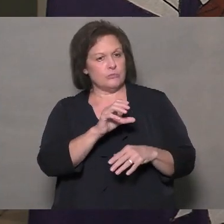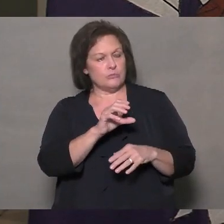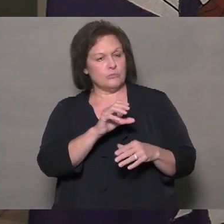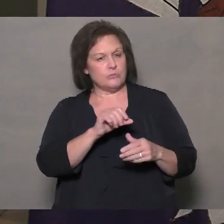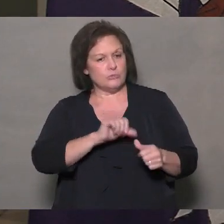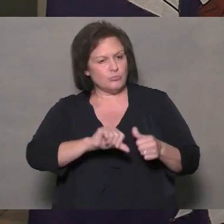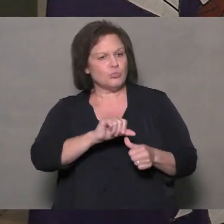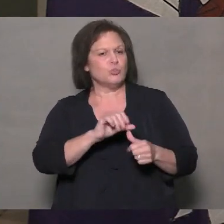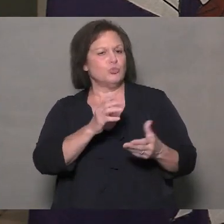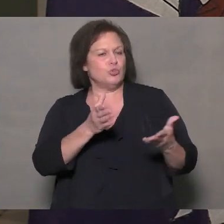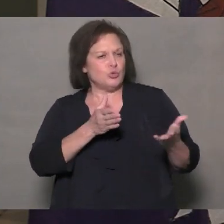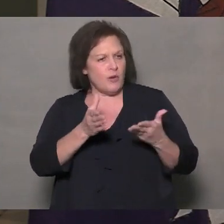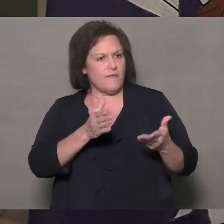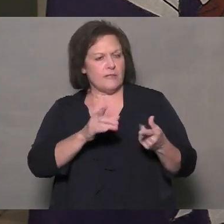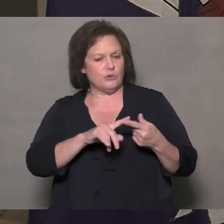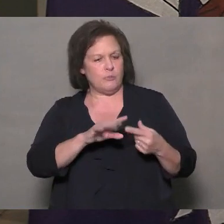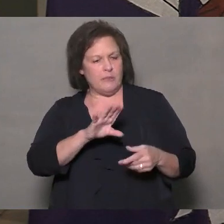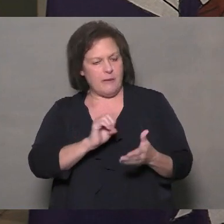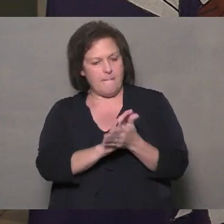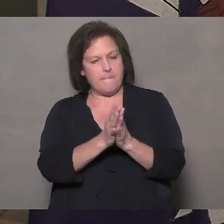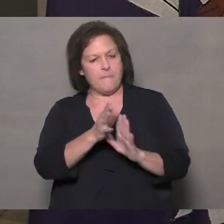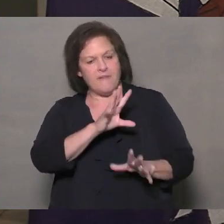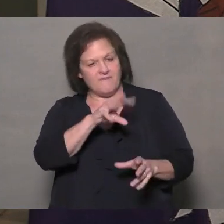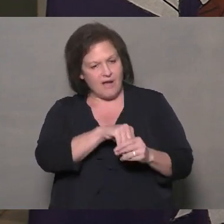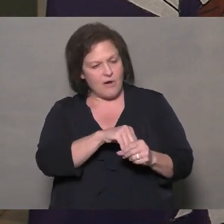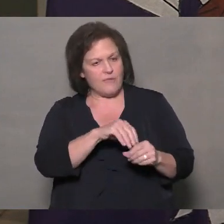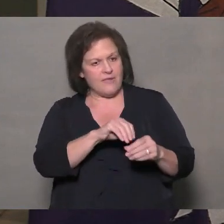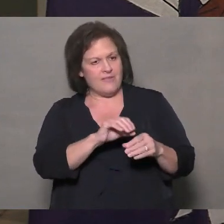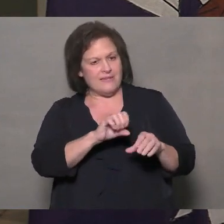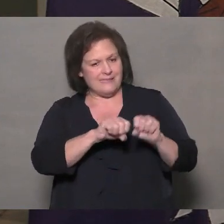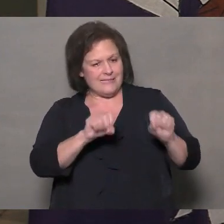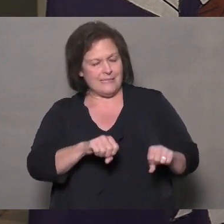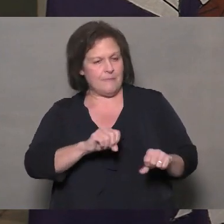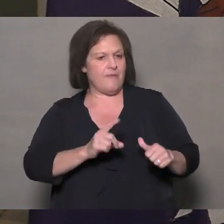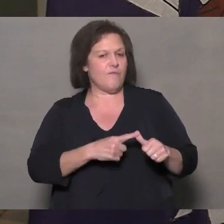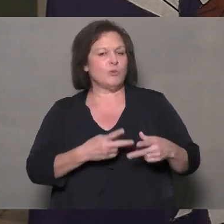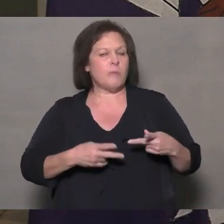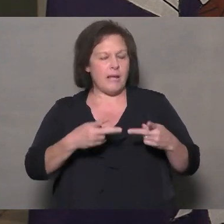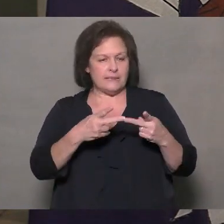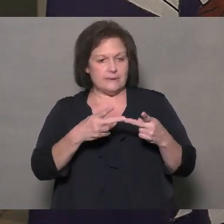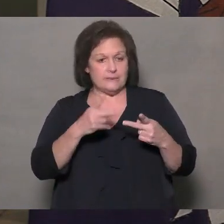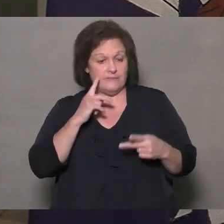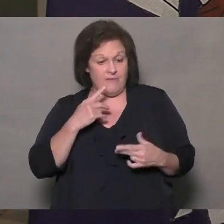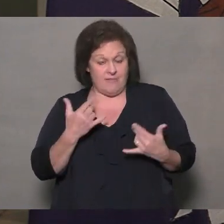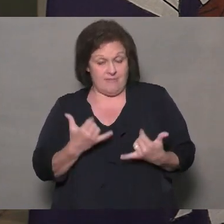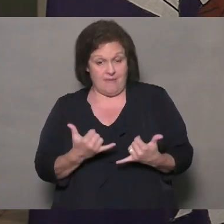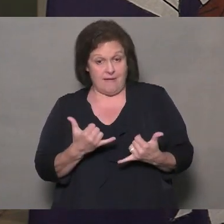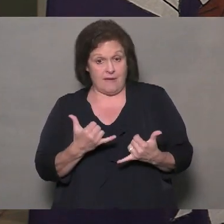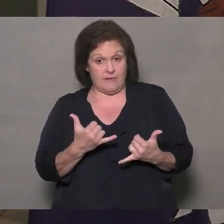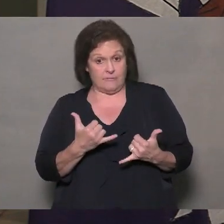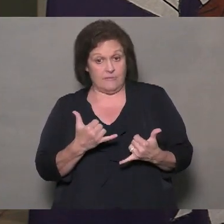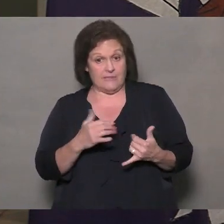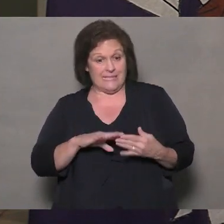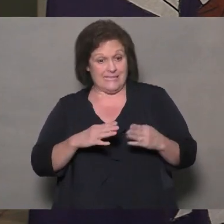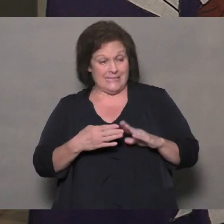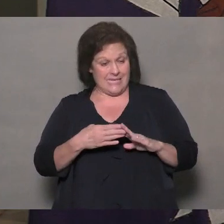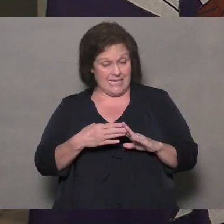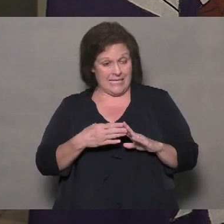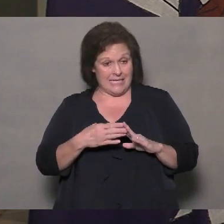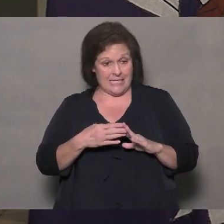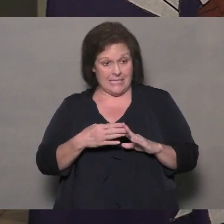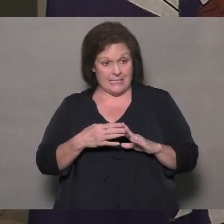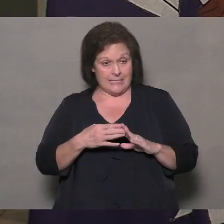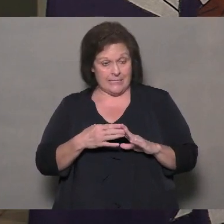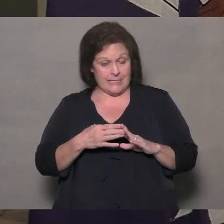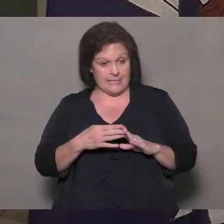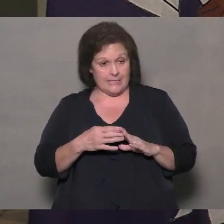prevent people from becoming involved with the system to begin with. And to that end, the city has doubled down on